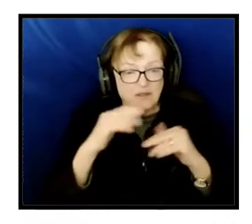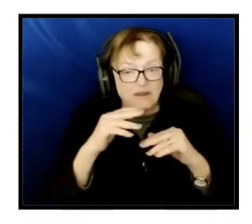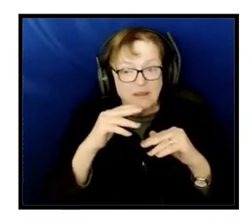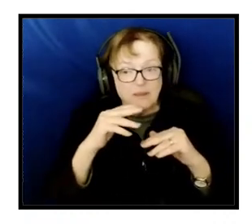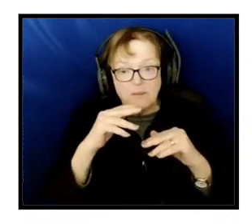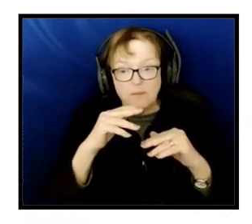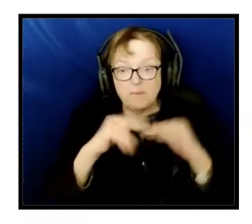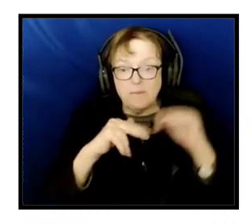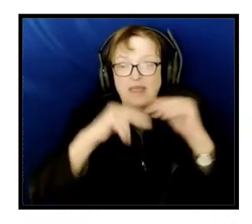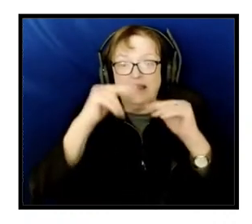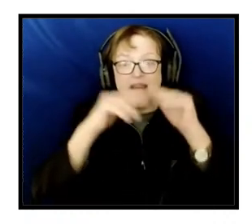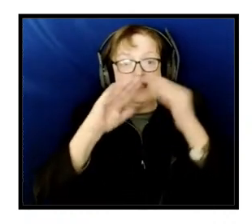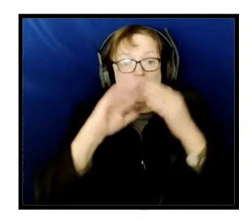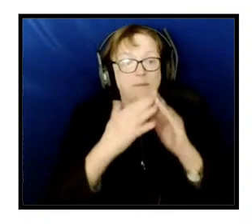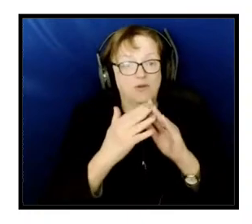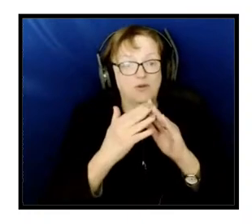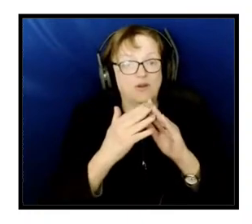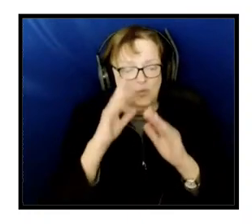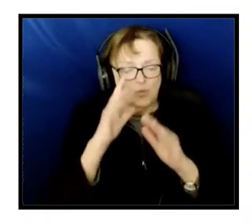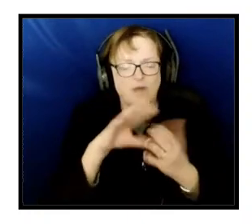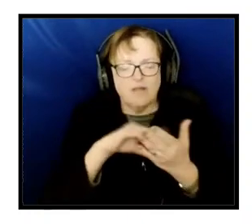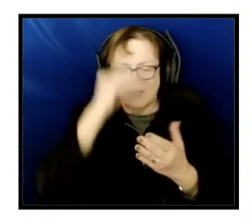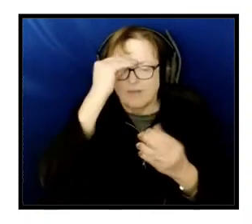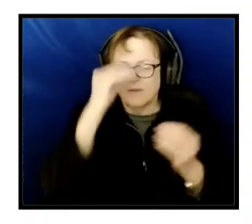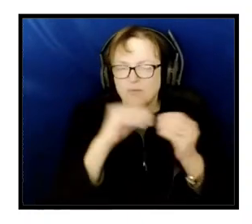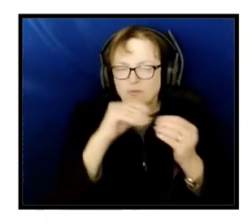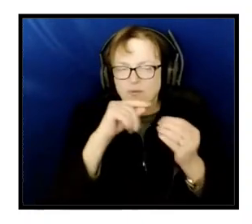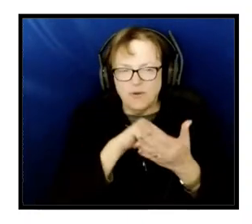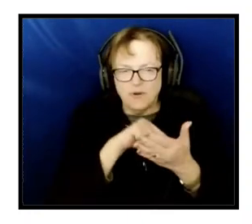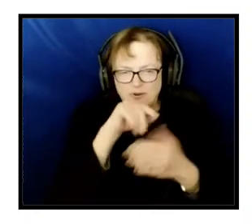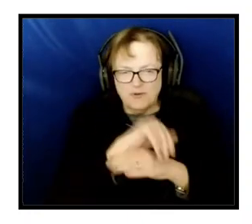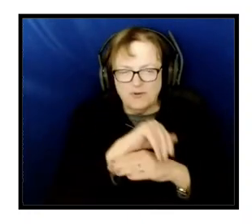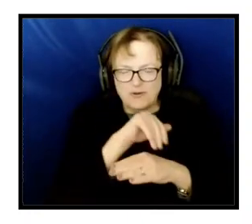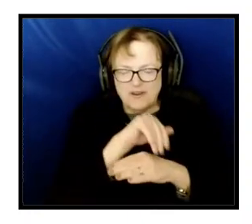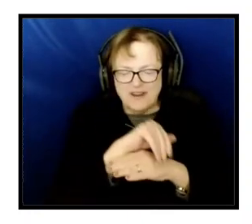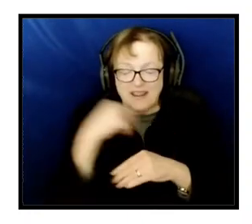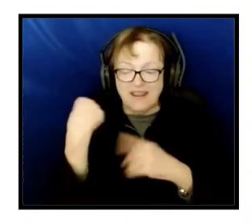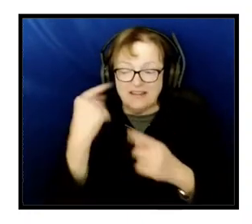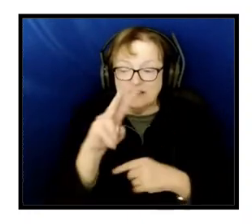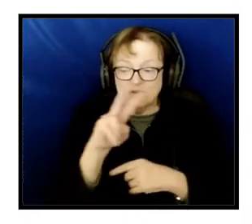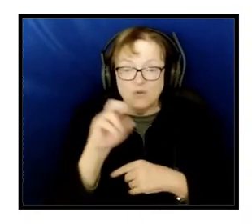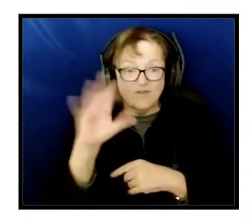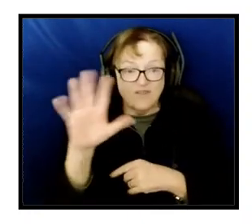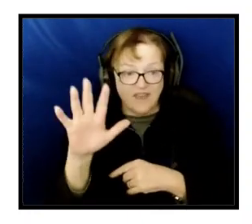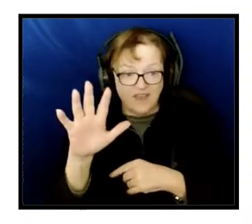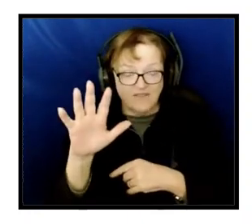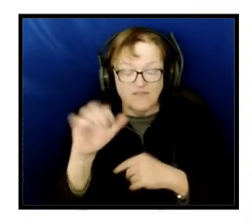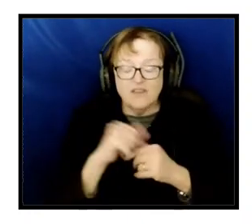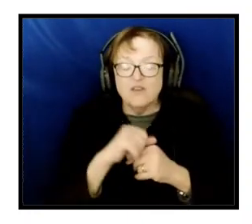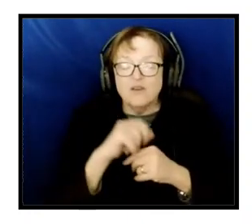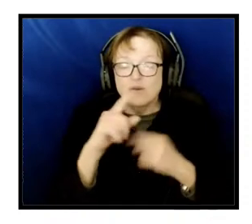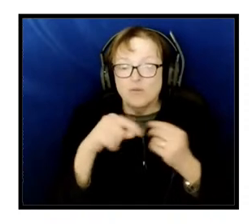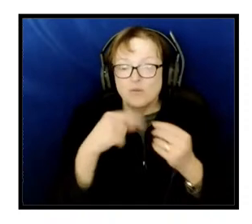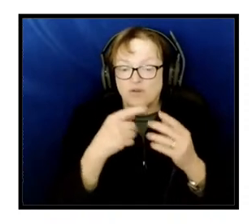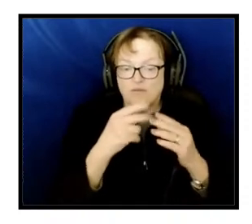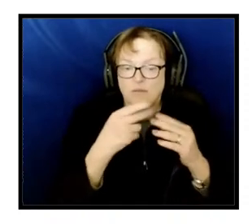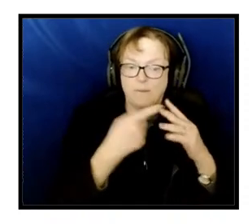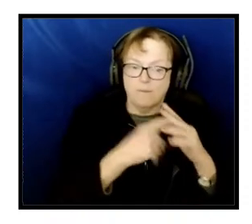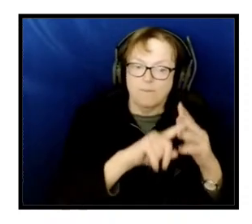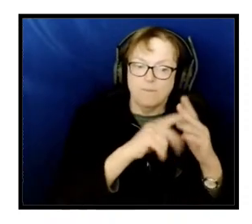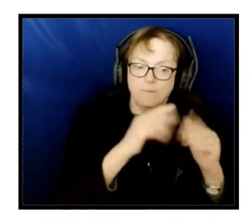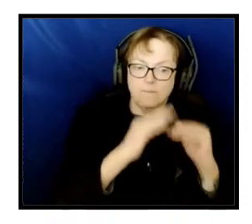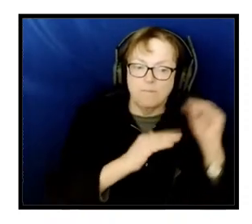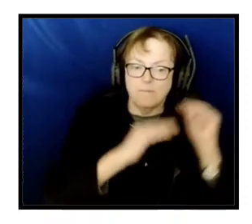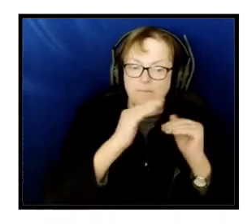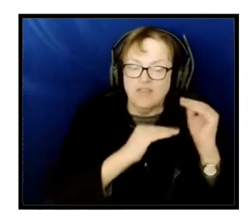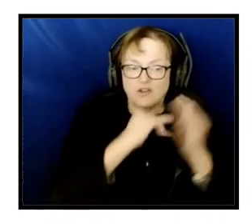tonight. Since 2005, we have advanced artists and neighbors as change agents in their own